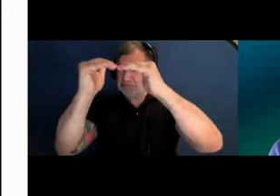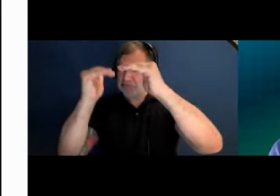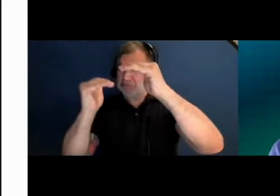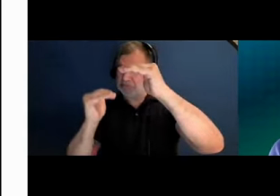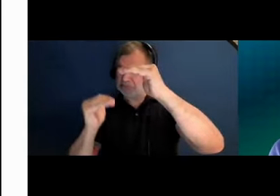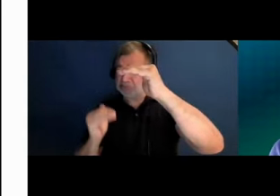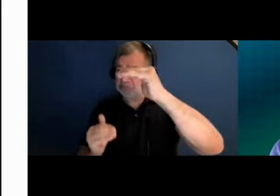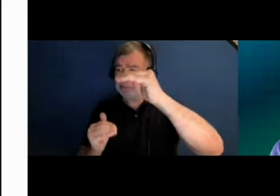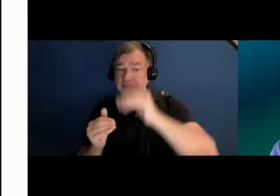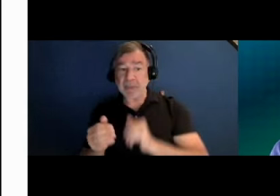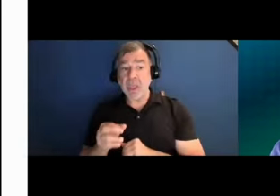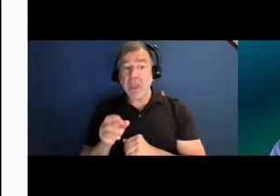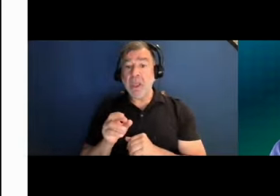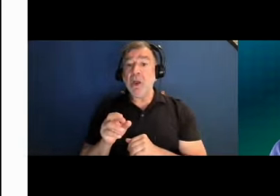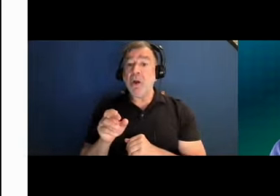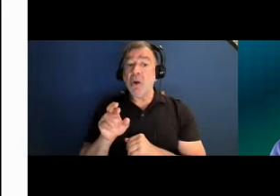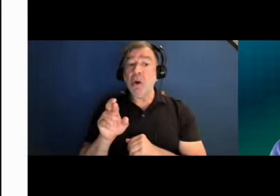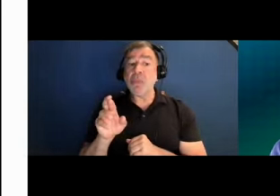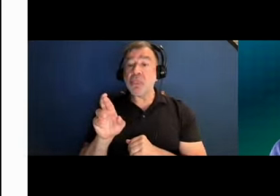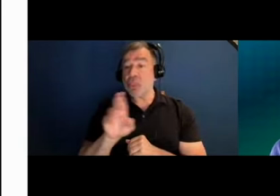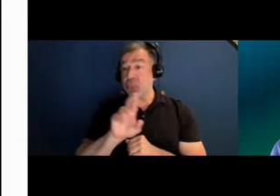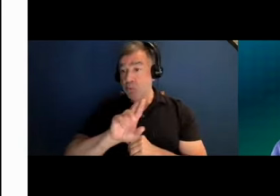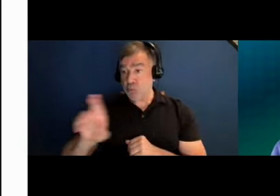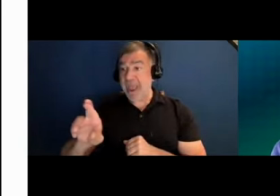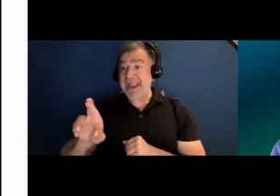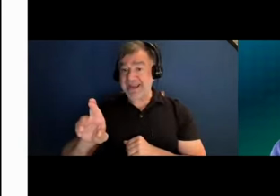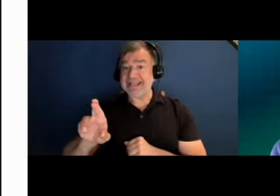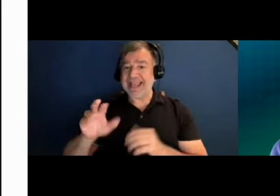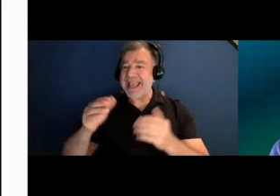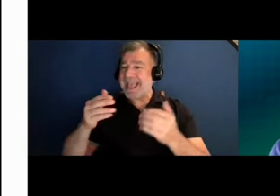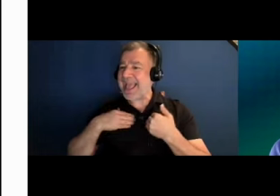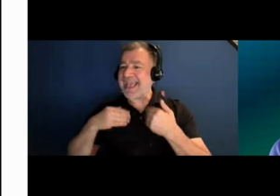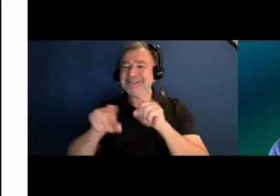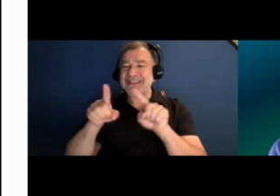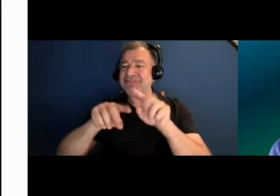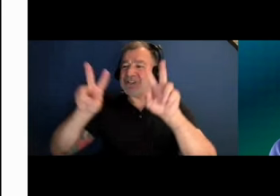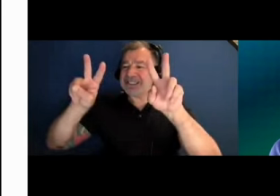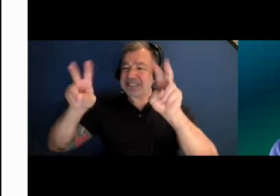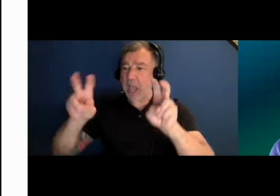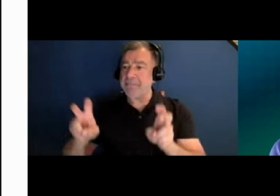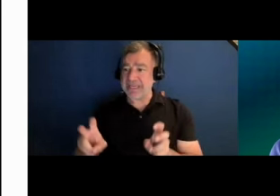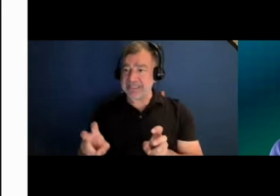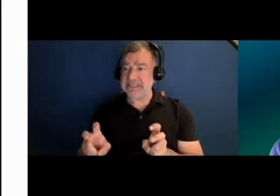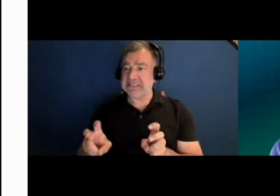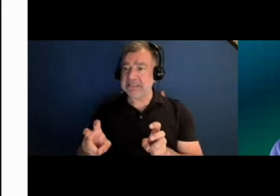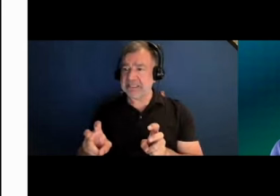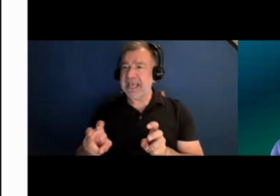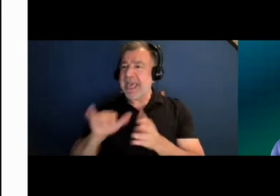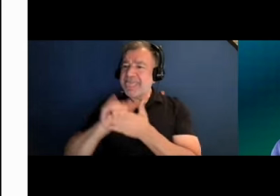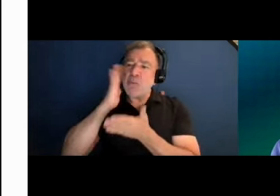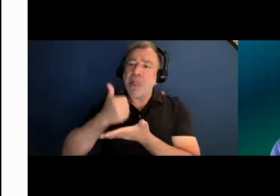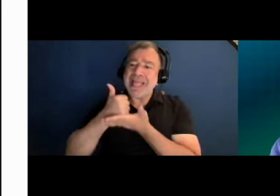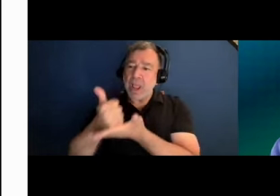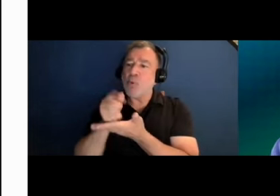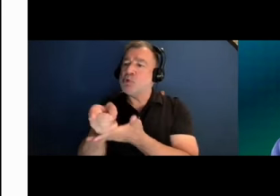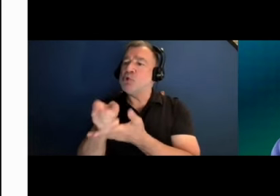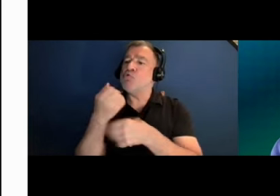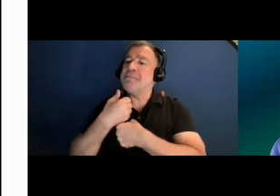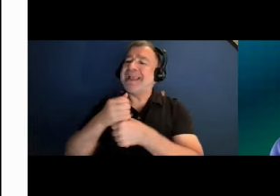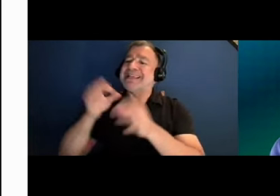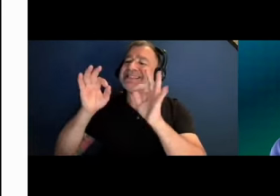then on the right are just an example of some of the different topics that we have for making decisions. And these